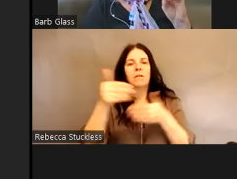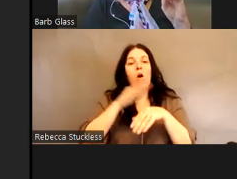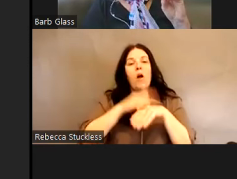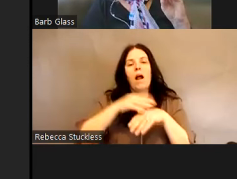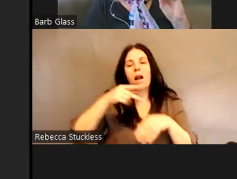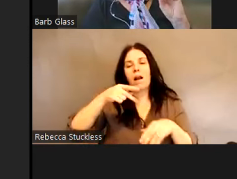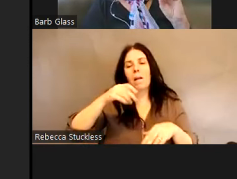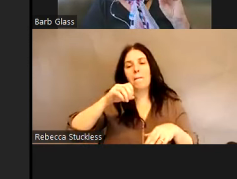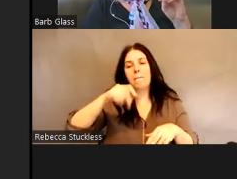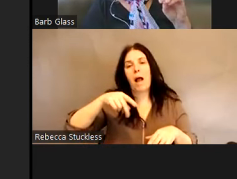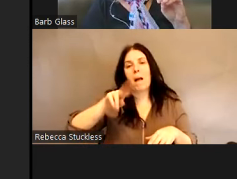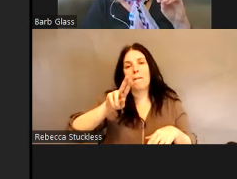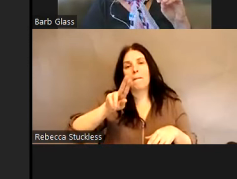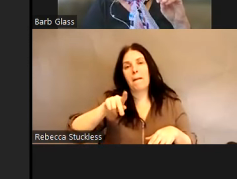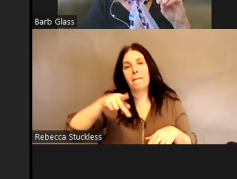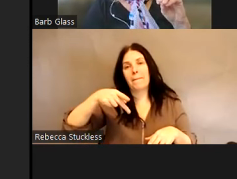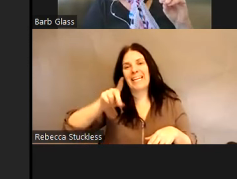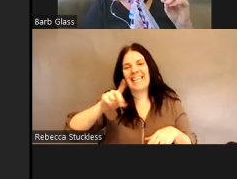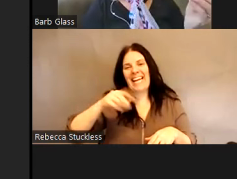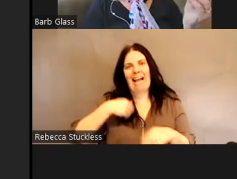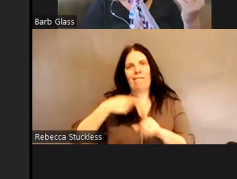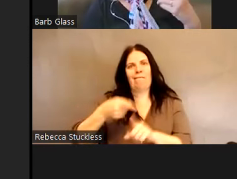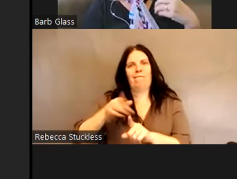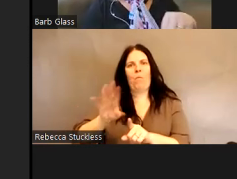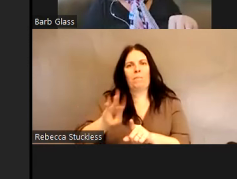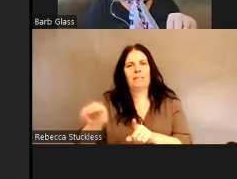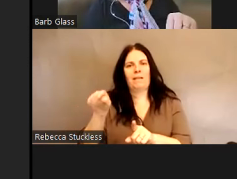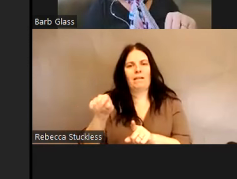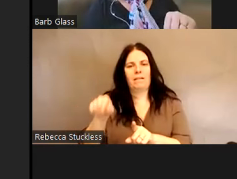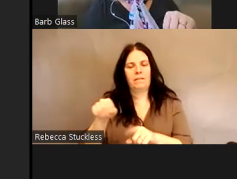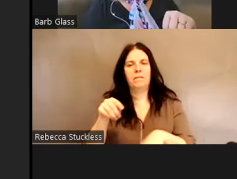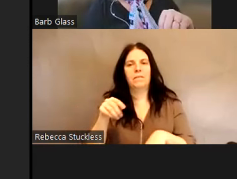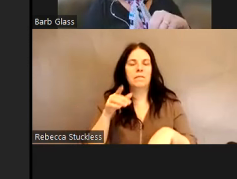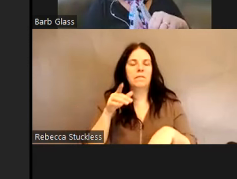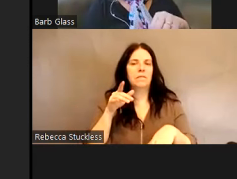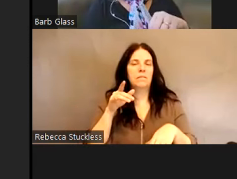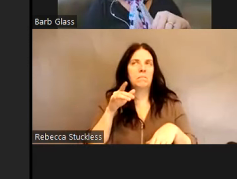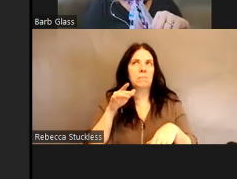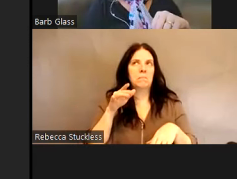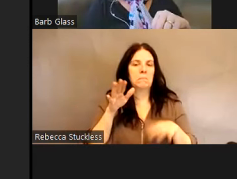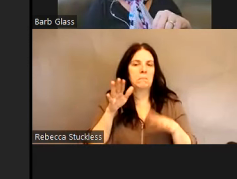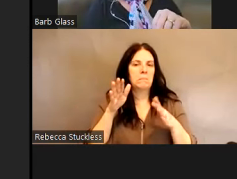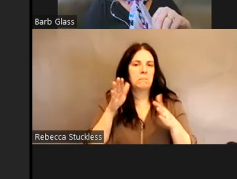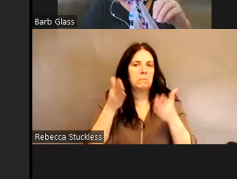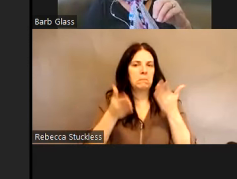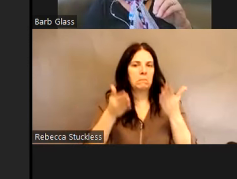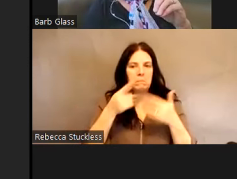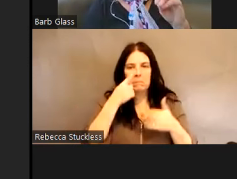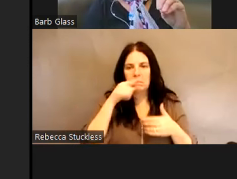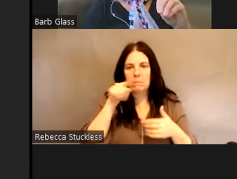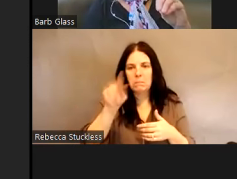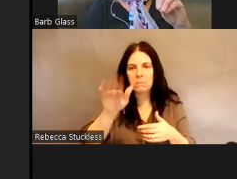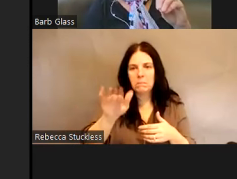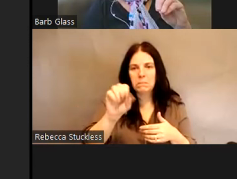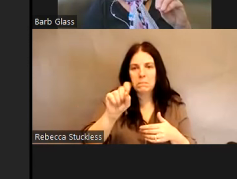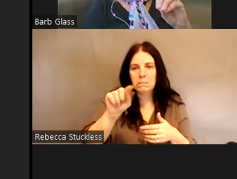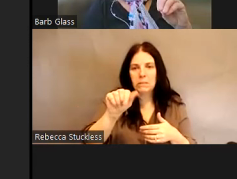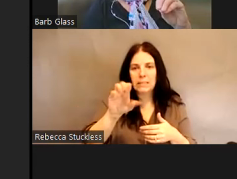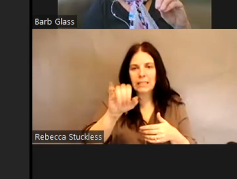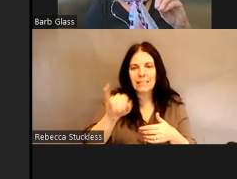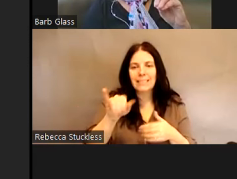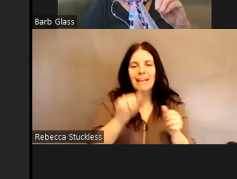PD website. And perhaps Stacy can put the Pop Up PD